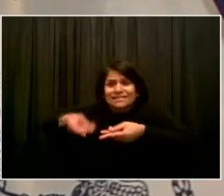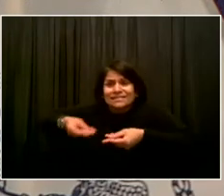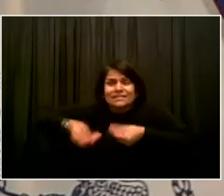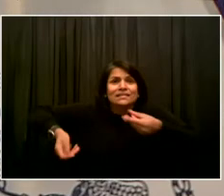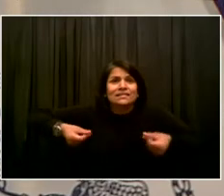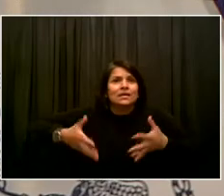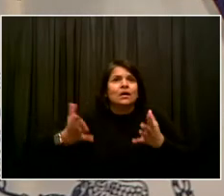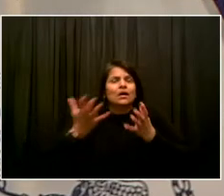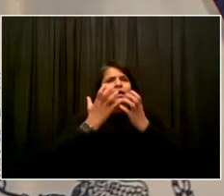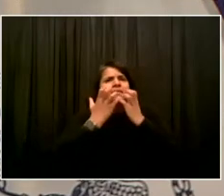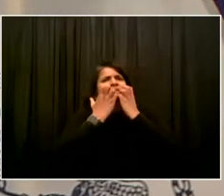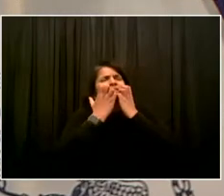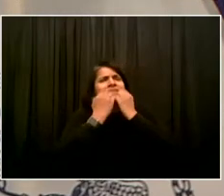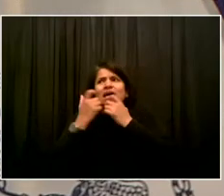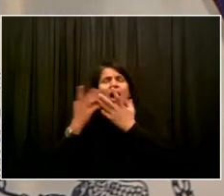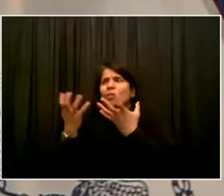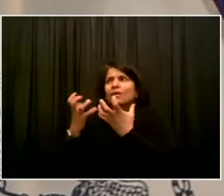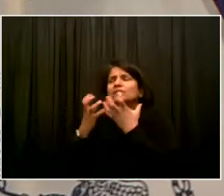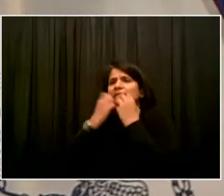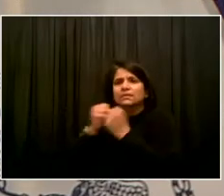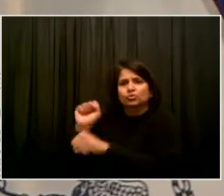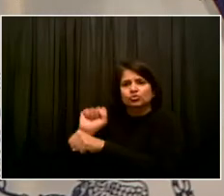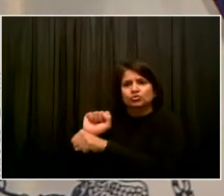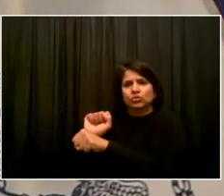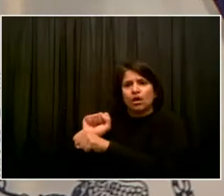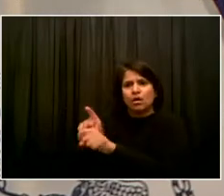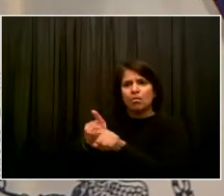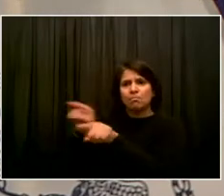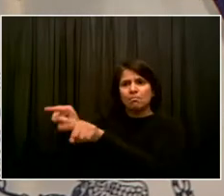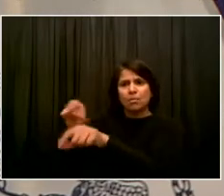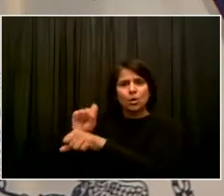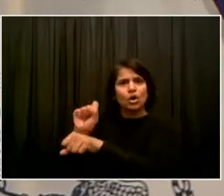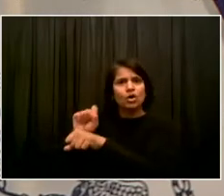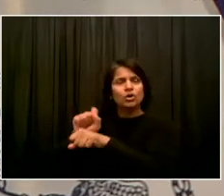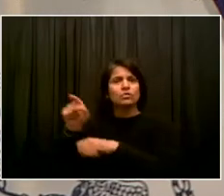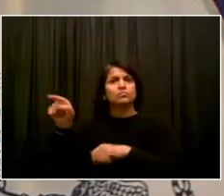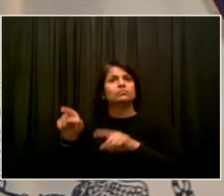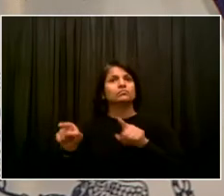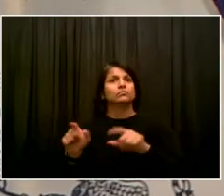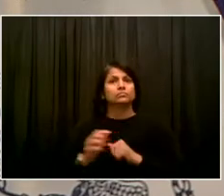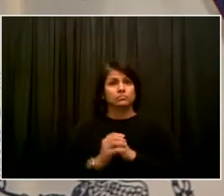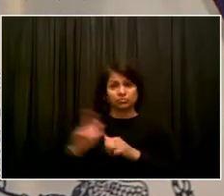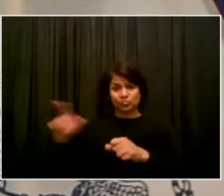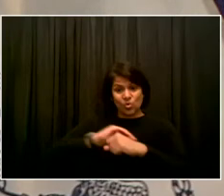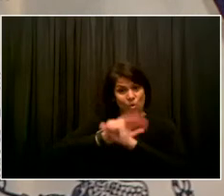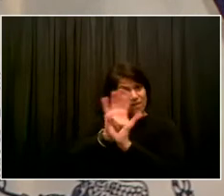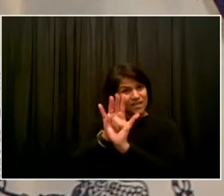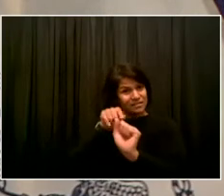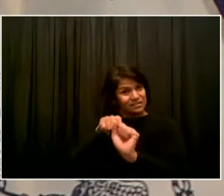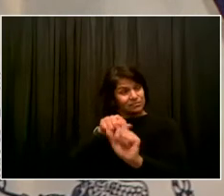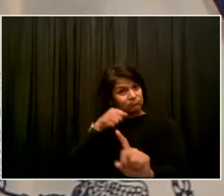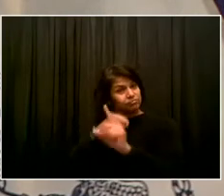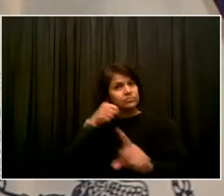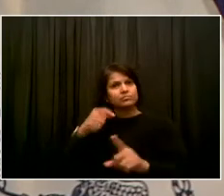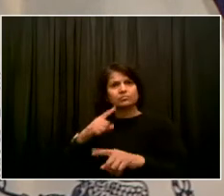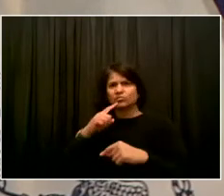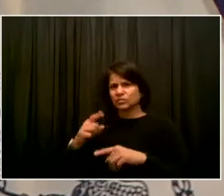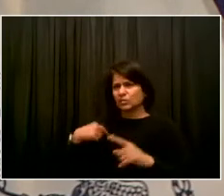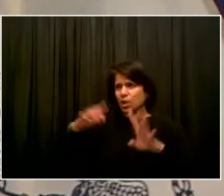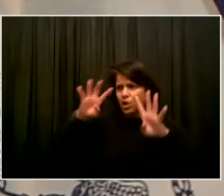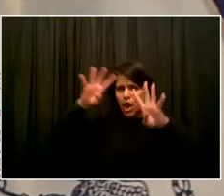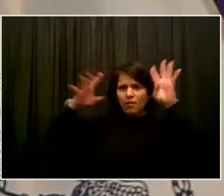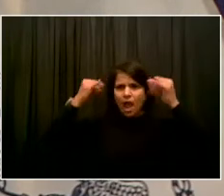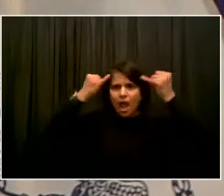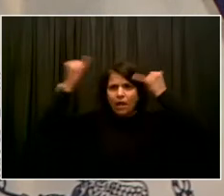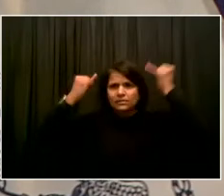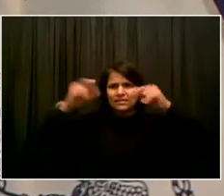ways to do things. And our healthcare team has thought very carefully about how to approach this new reality where so many more people are vaccinated,